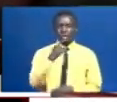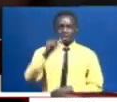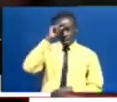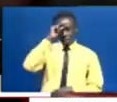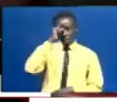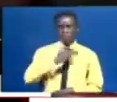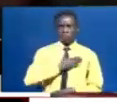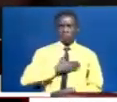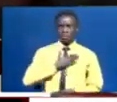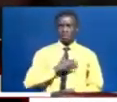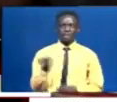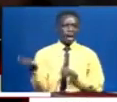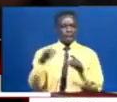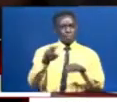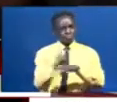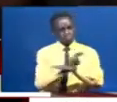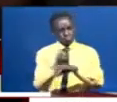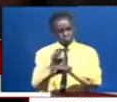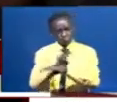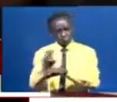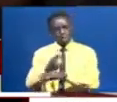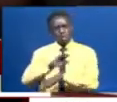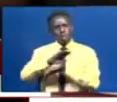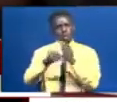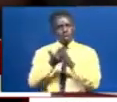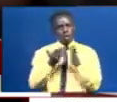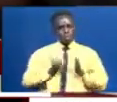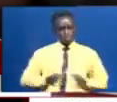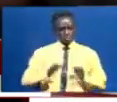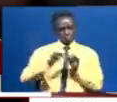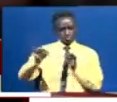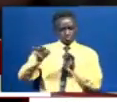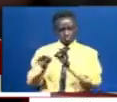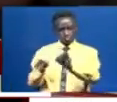savea, kila mtu akuwe kwake na atupewe title deed.